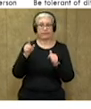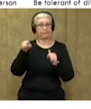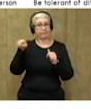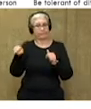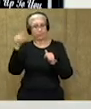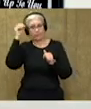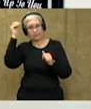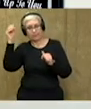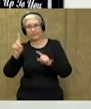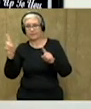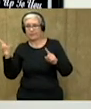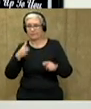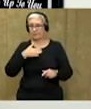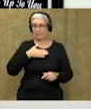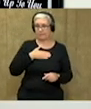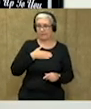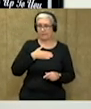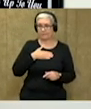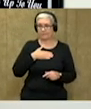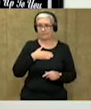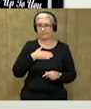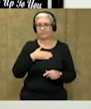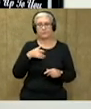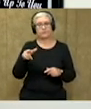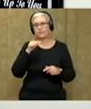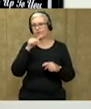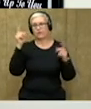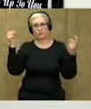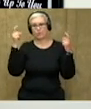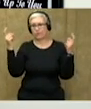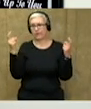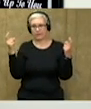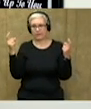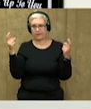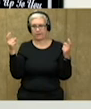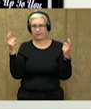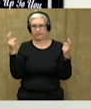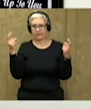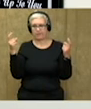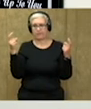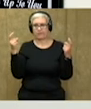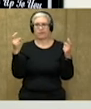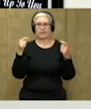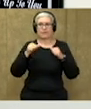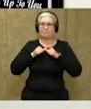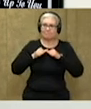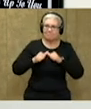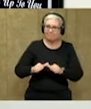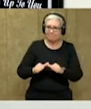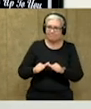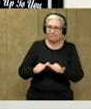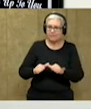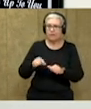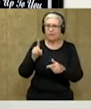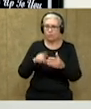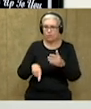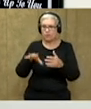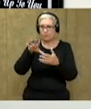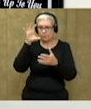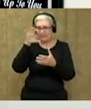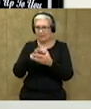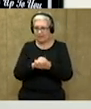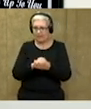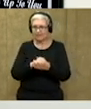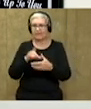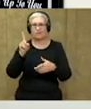So, you're not going to win any battles by being so dogmatic about what you believe that you're unwilling to listen to